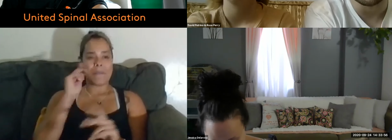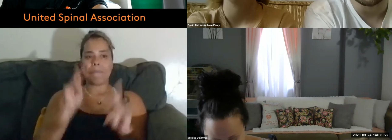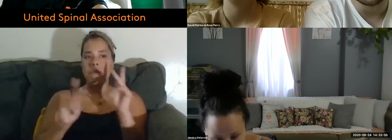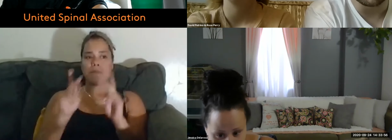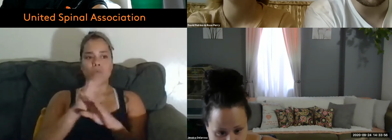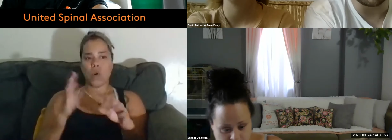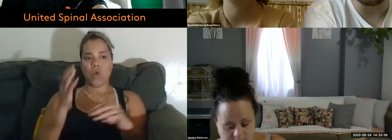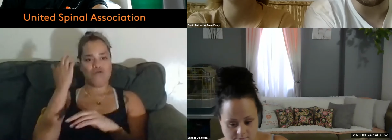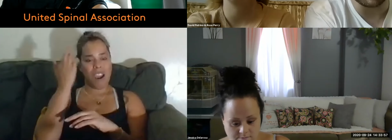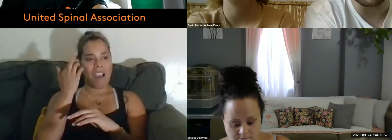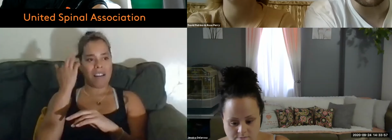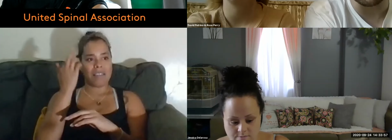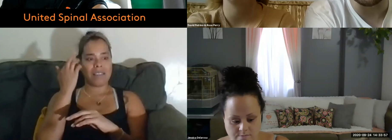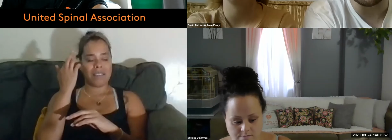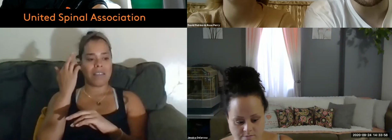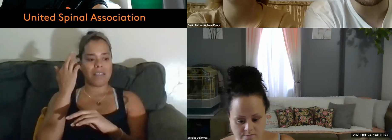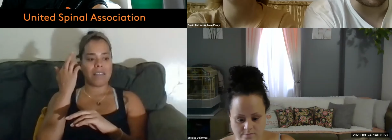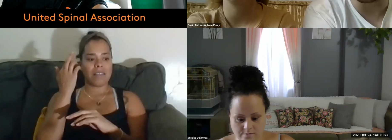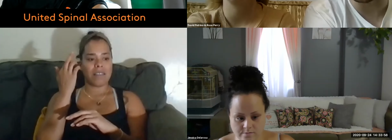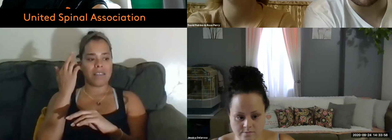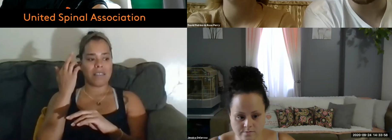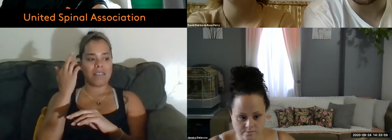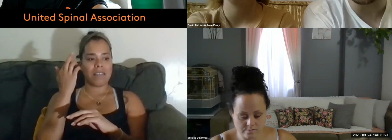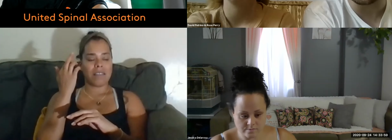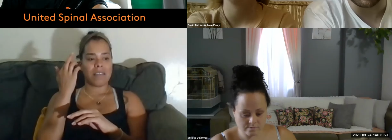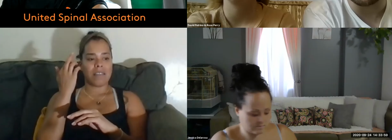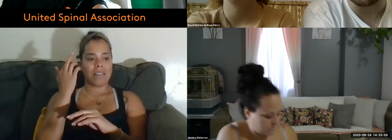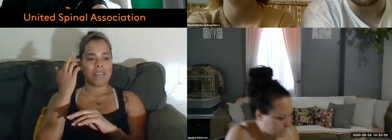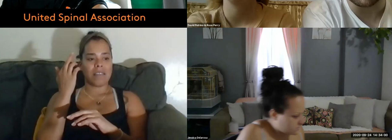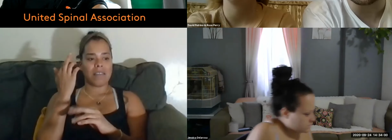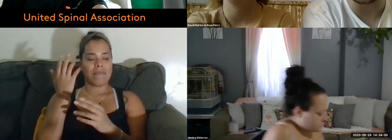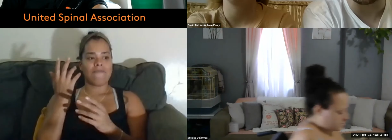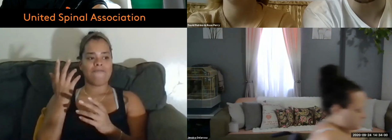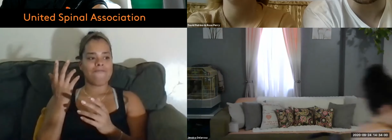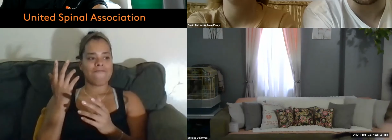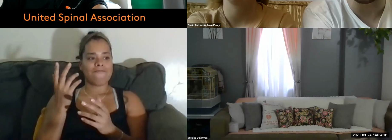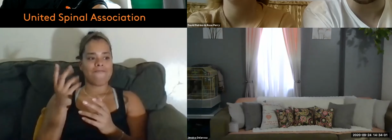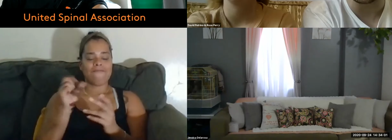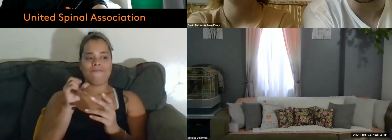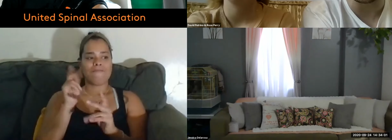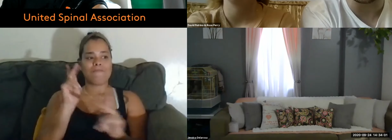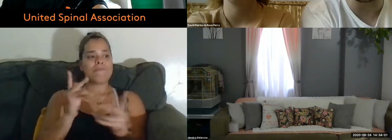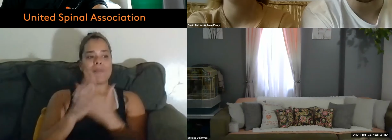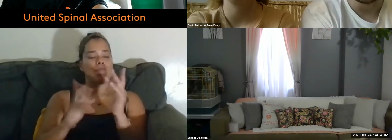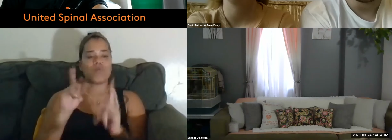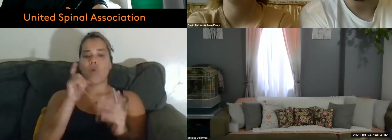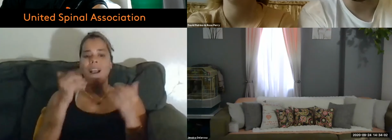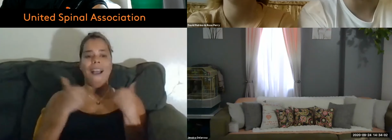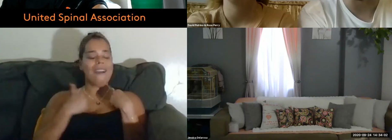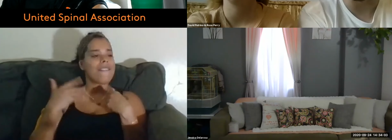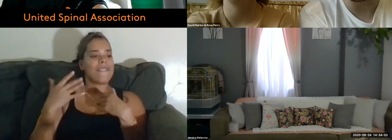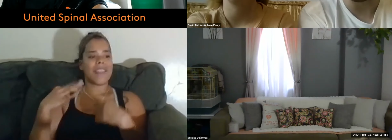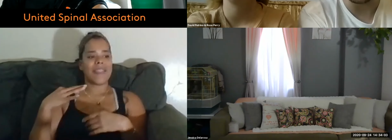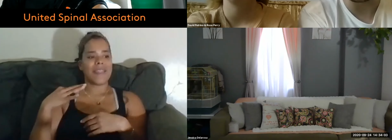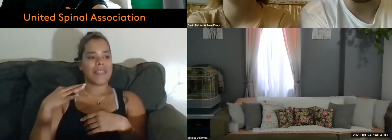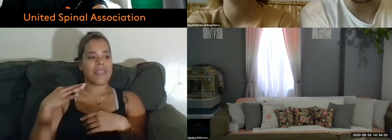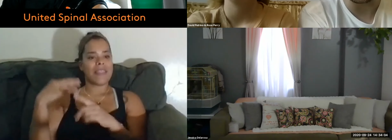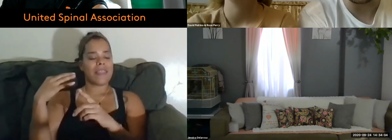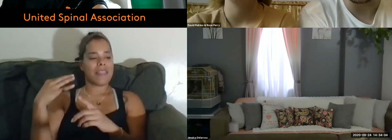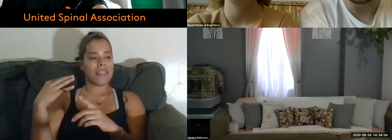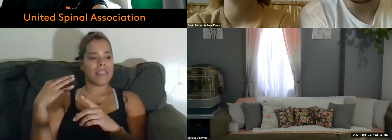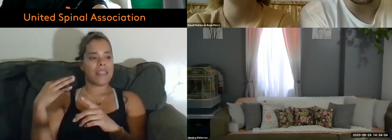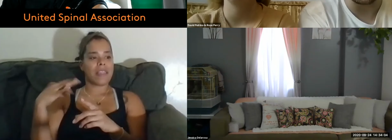community. And so now's the time for action, at the very least. Now is the time where we can say, don't you realize how messed